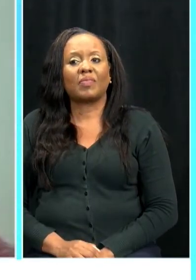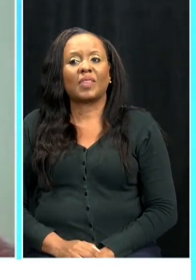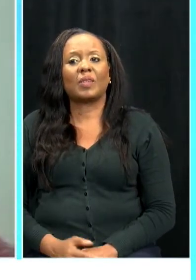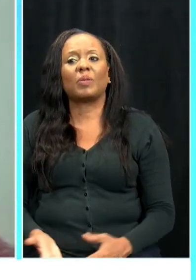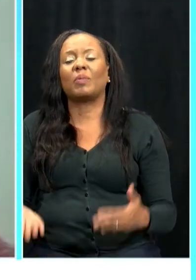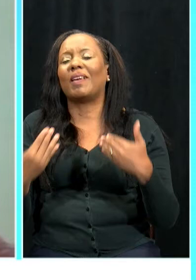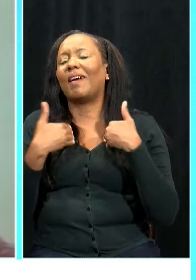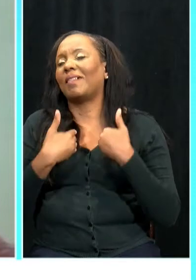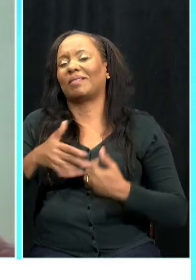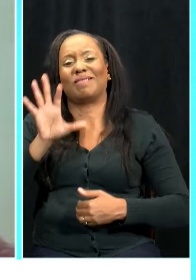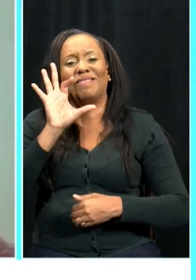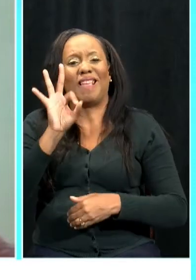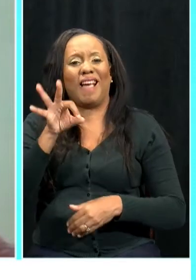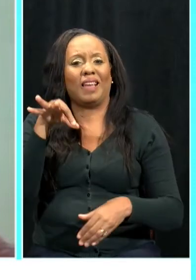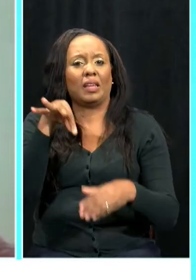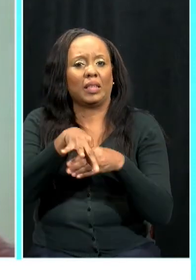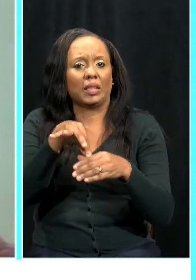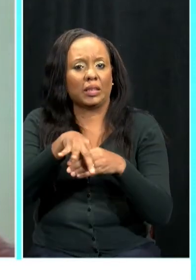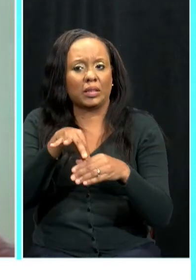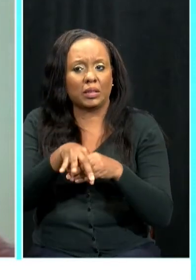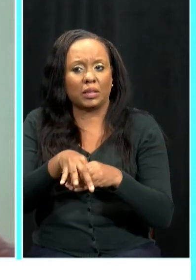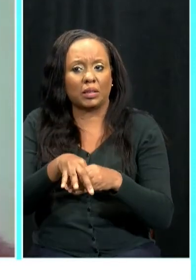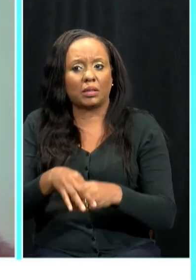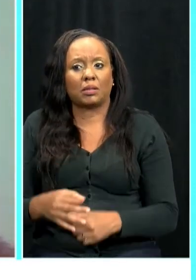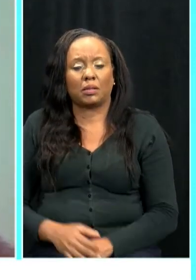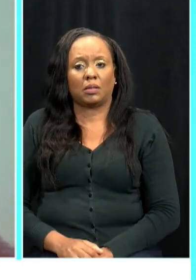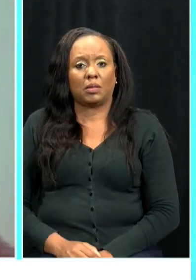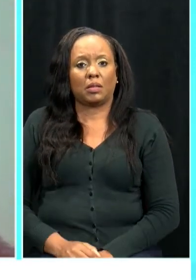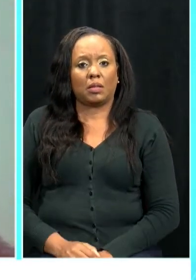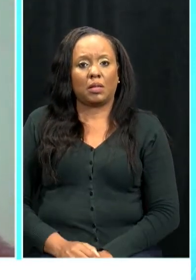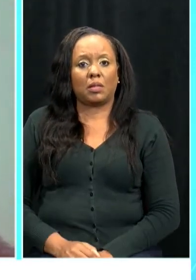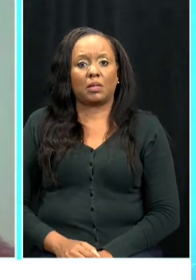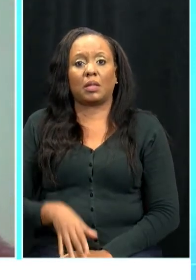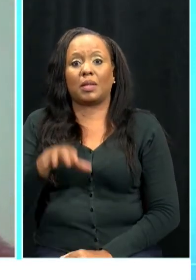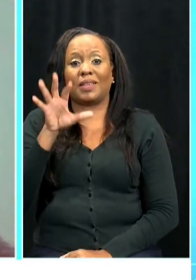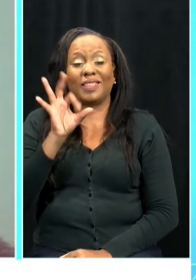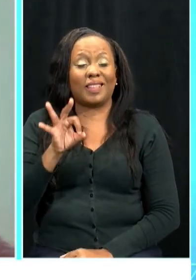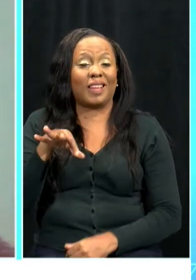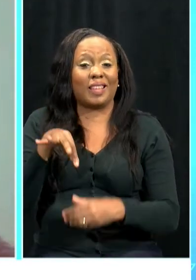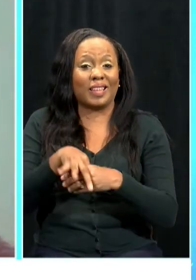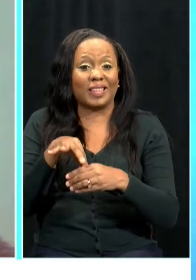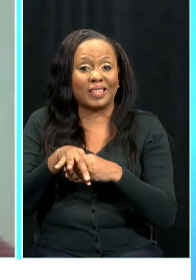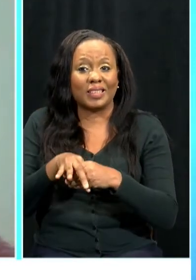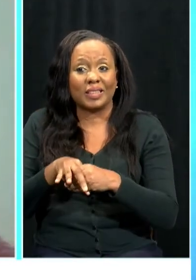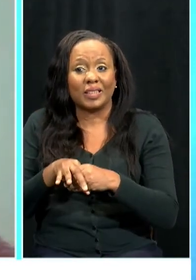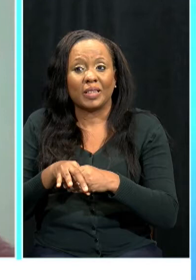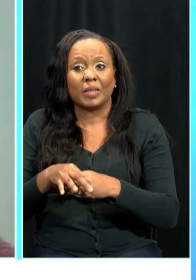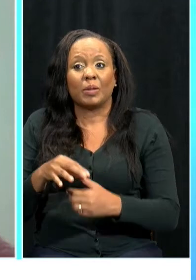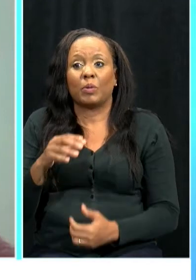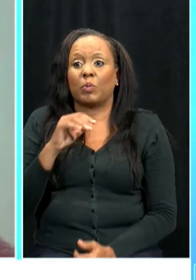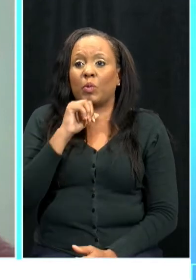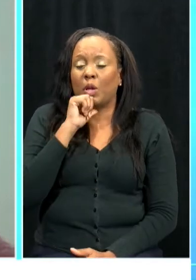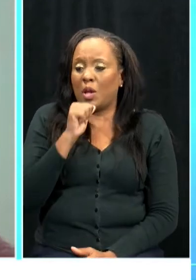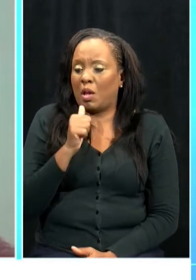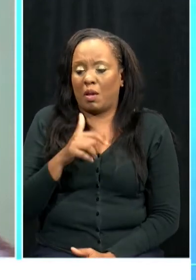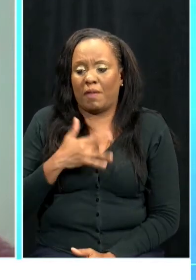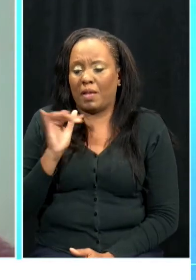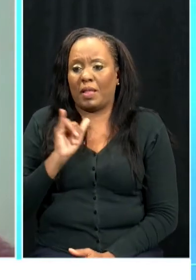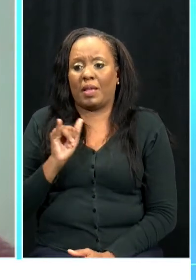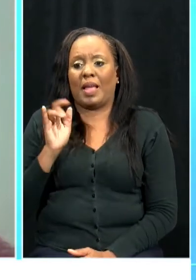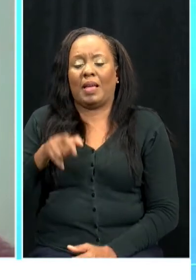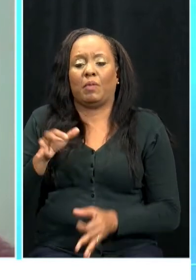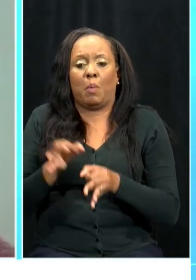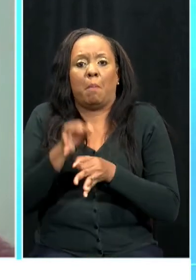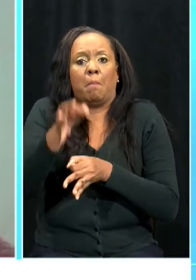in CARICOM, for example. So there's no sense in our community that we are going to be postponing elections or